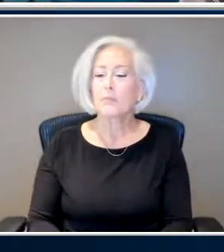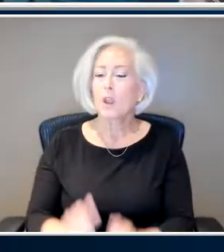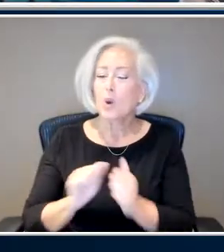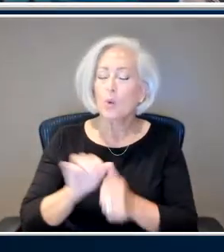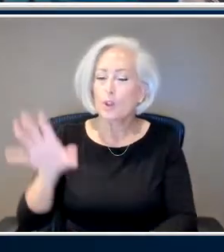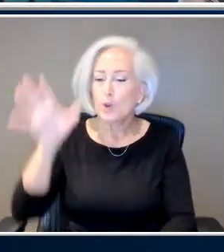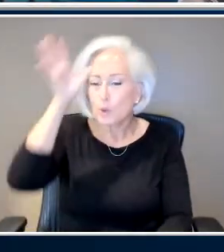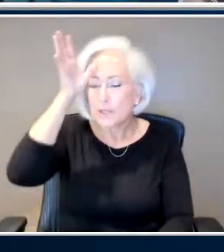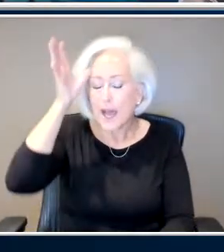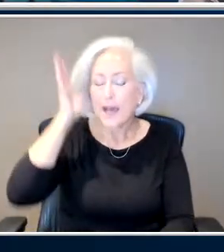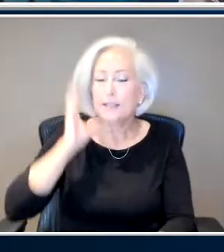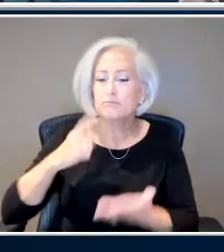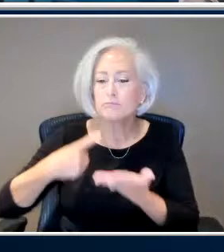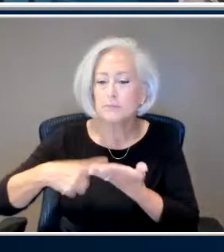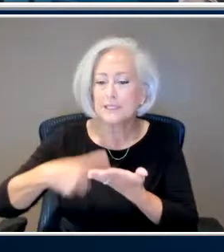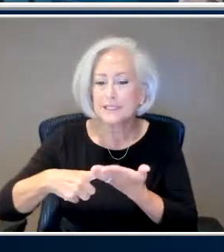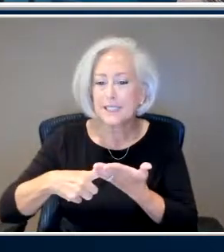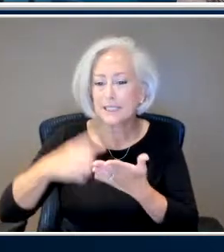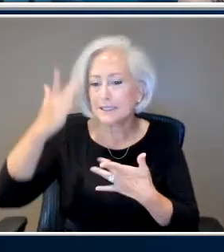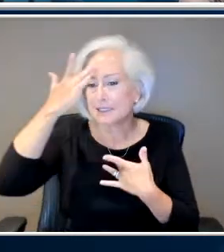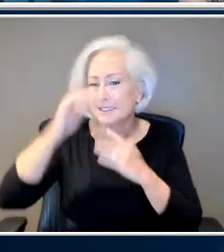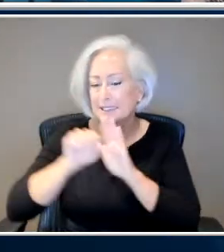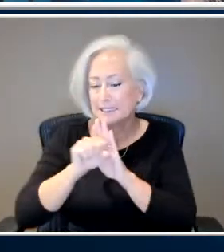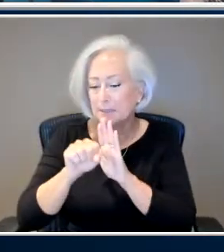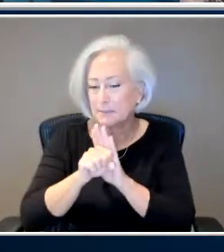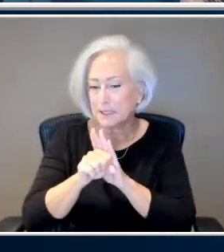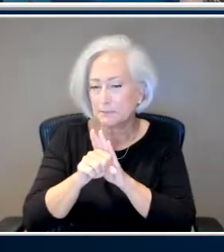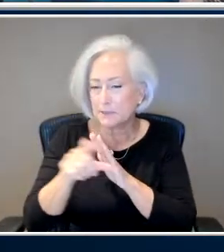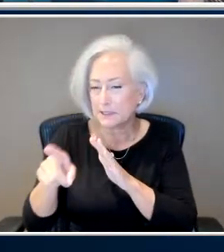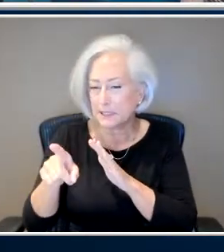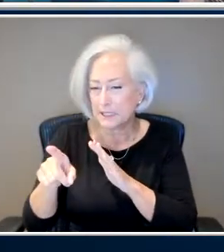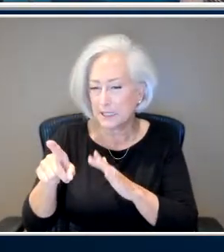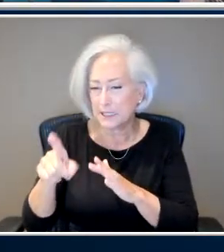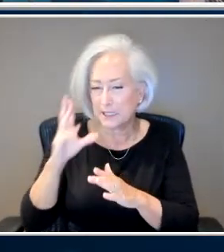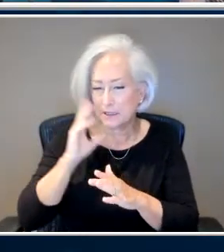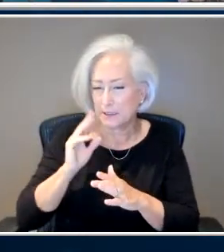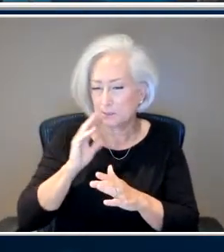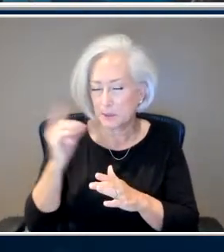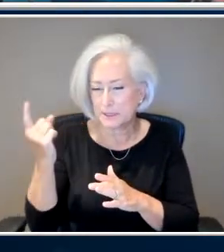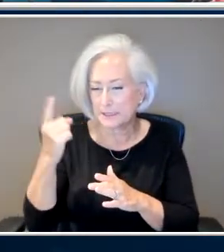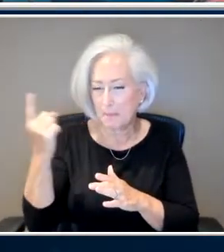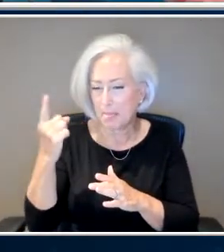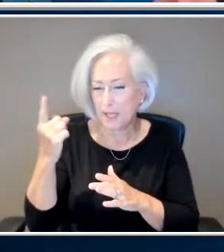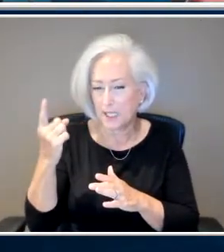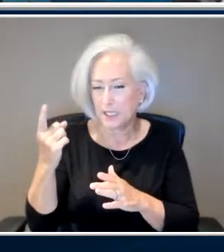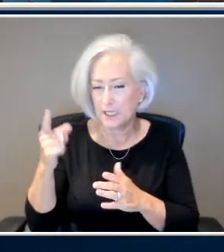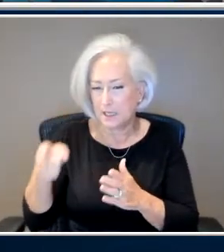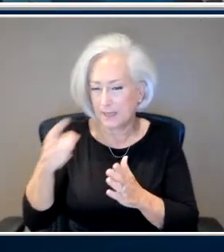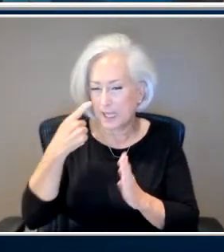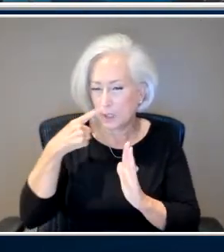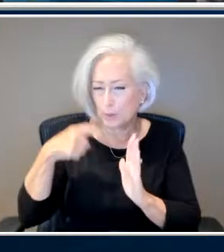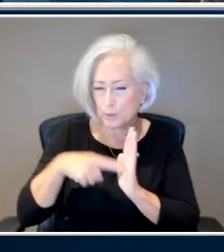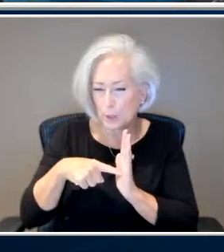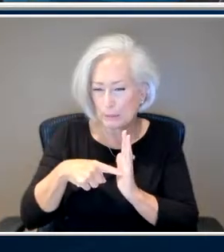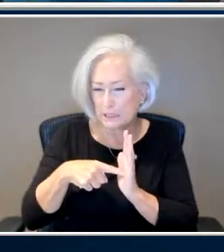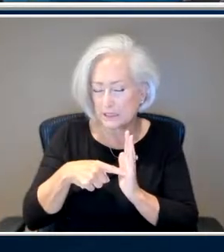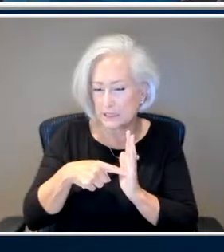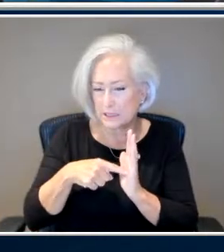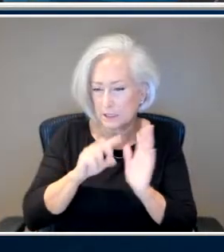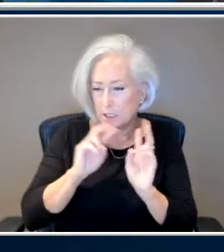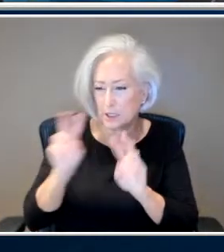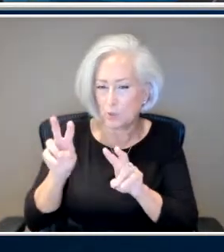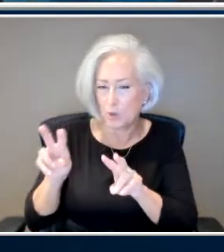about symptoms? Do you remember him having symptoms or him changing at all that you noticed from just a son watching their